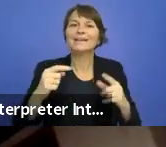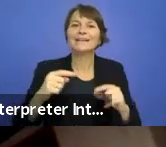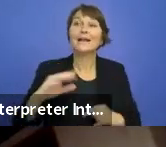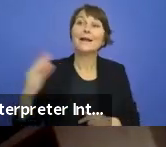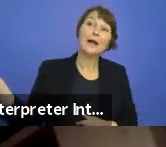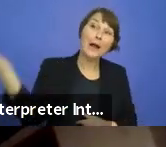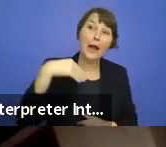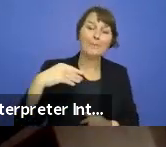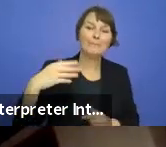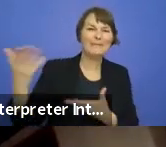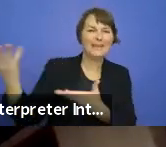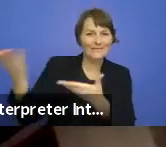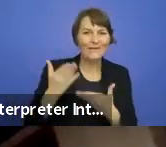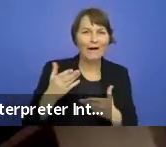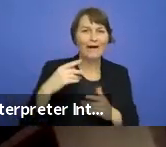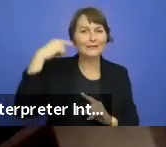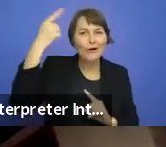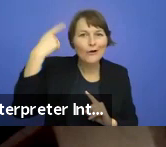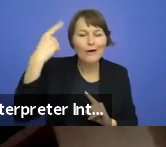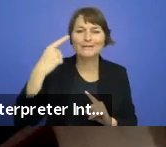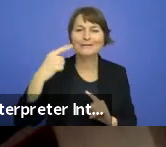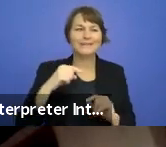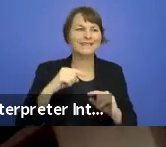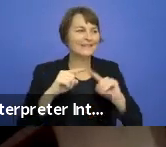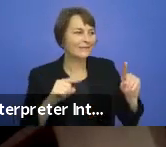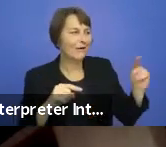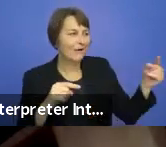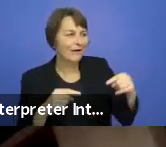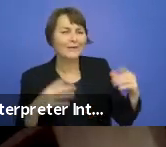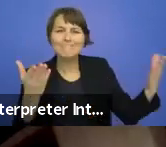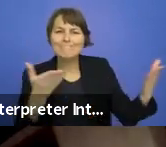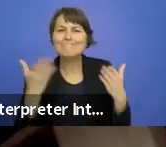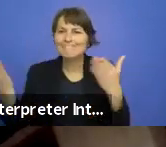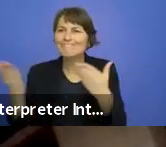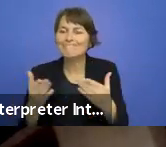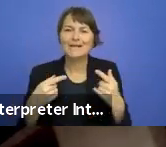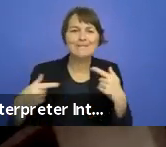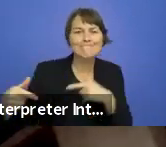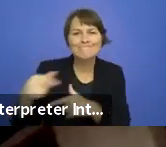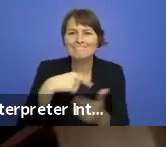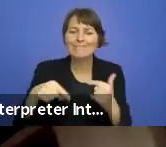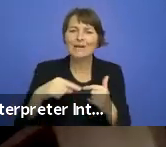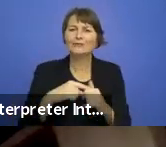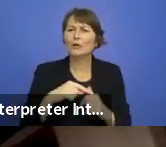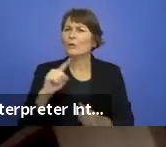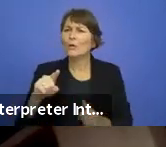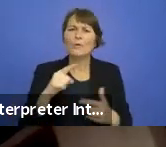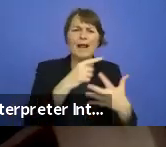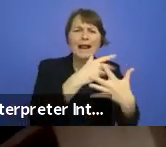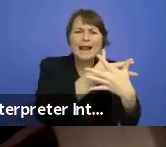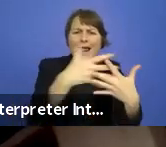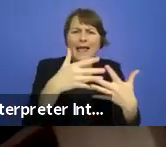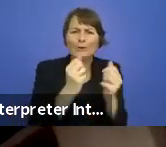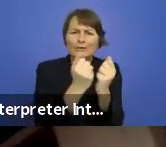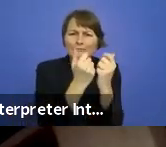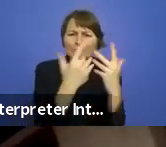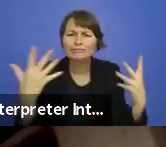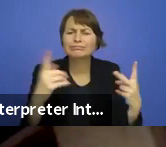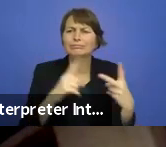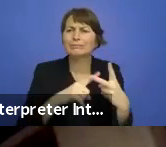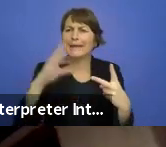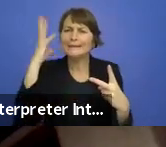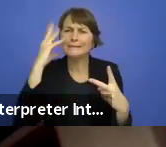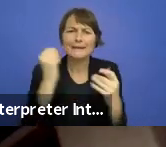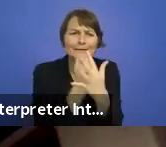ideas. We wanted as much as was possible to represent as many different aesthetics, languages and lived experiences as we could.